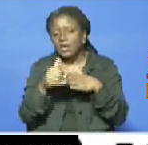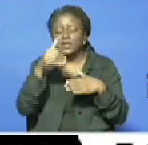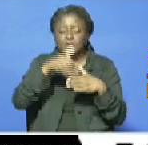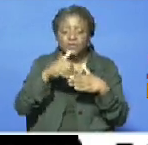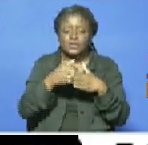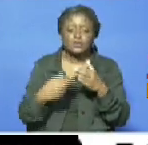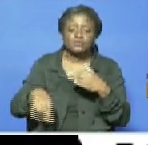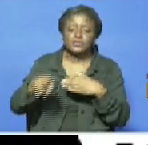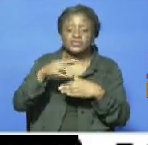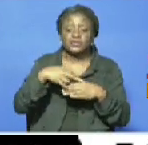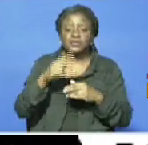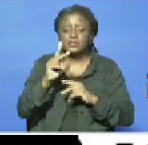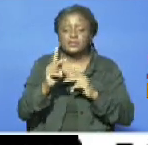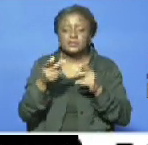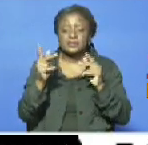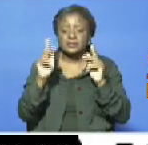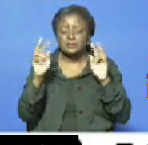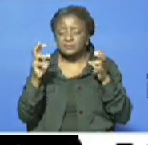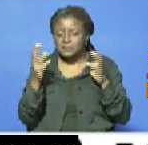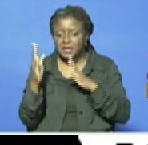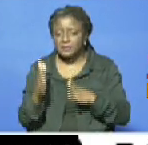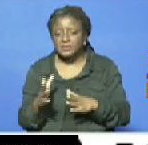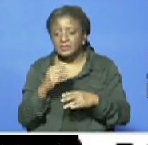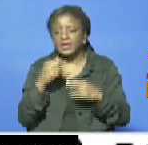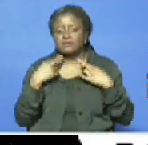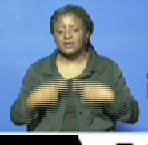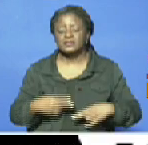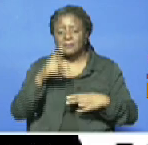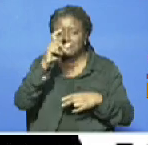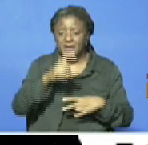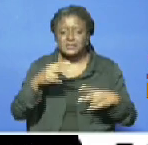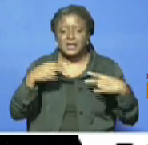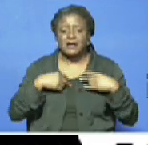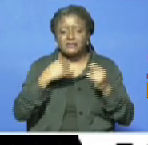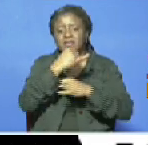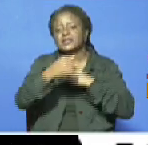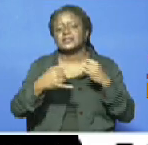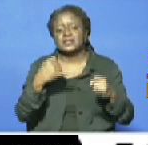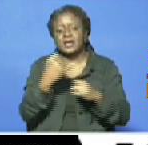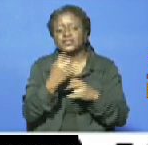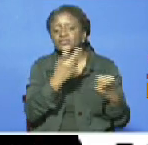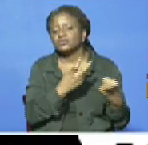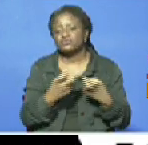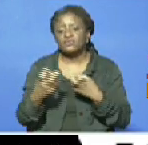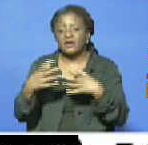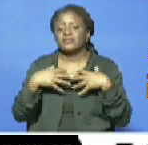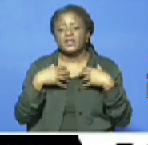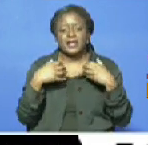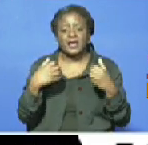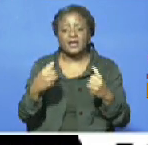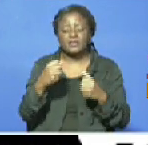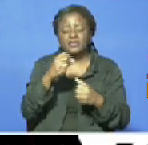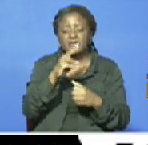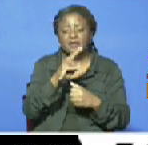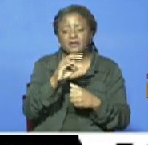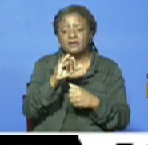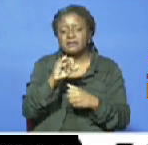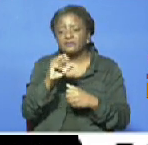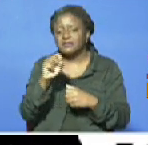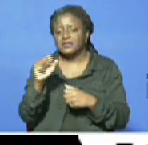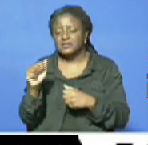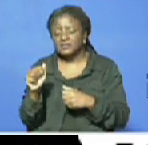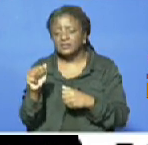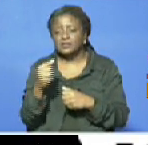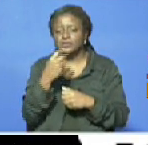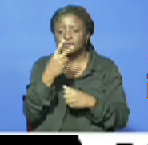and residents, must have the International Travel Health Visa. These new protocols create a two-pronged approach